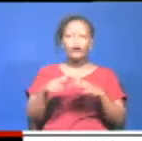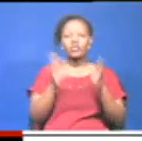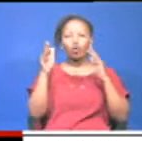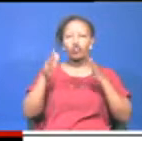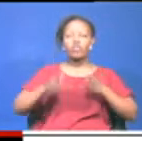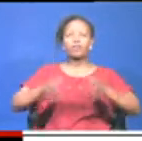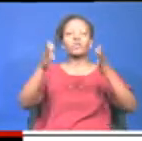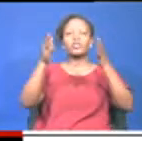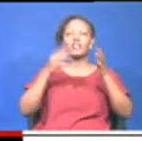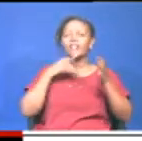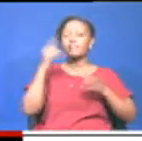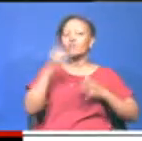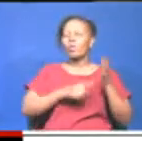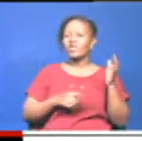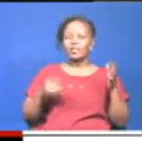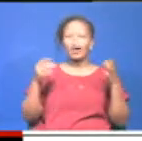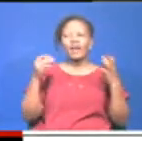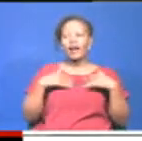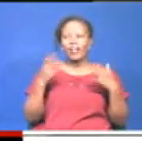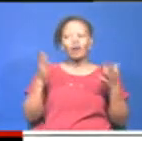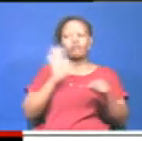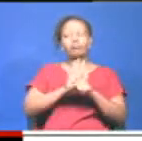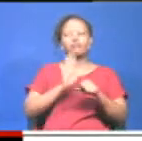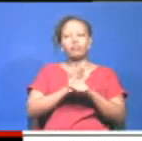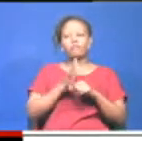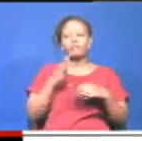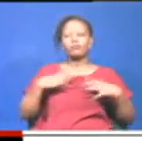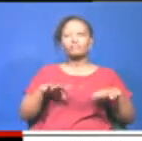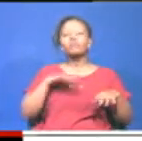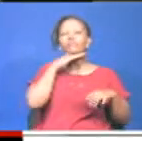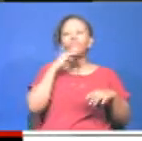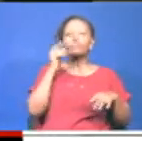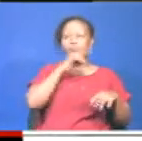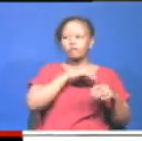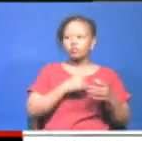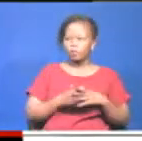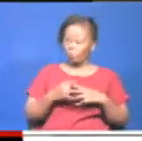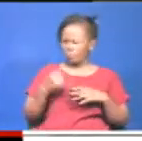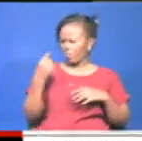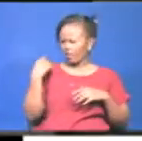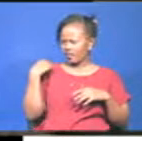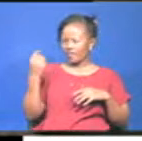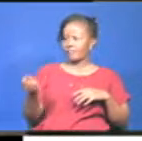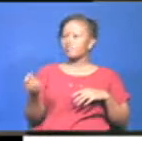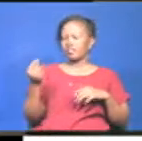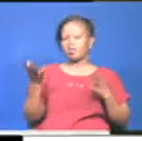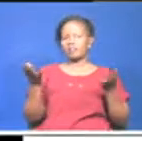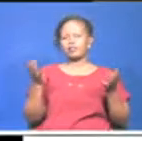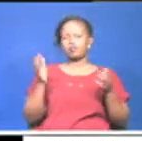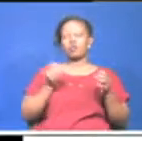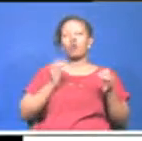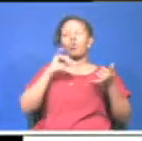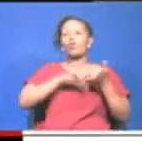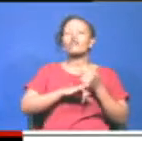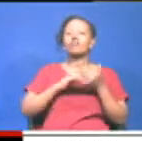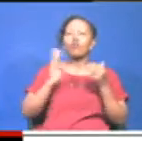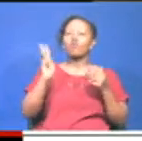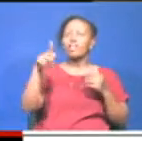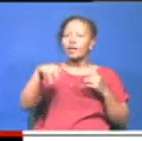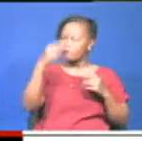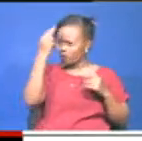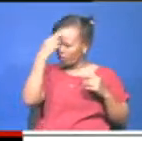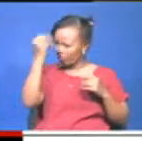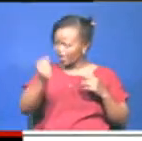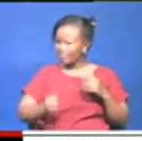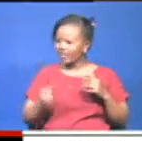now say has turned deadly. Chusi tumeshudia kesi ya mweshimio wetu memusi, bibi yaka meaga. Wiki mbili